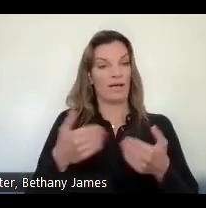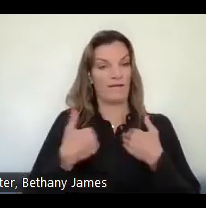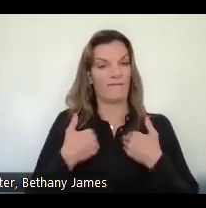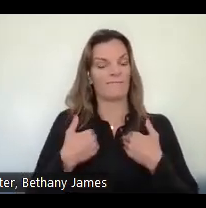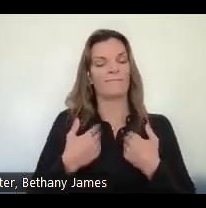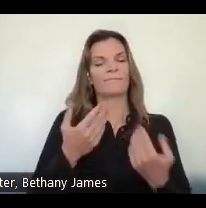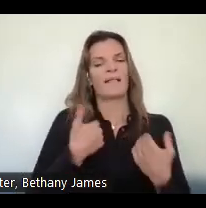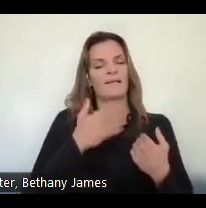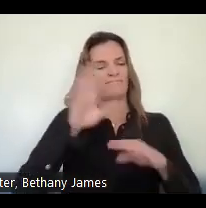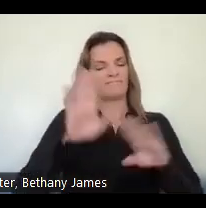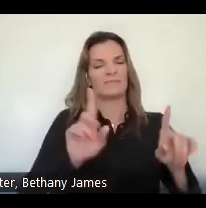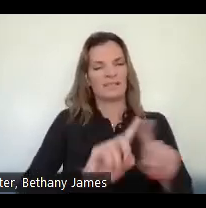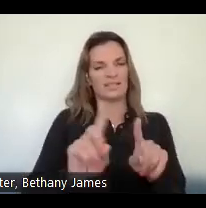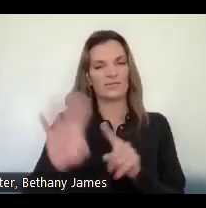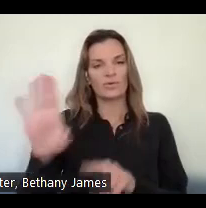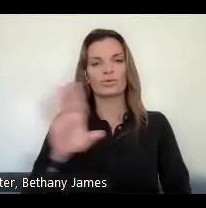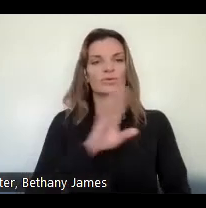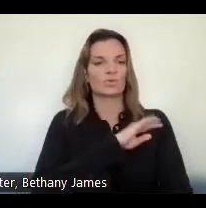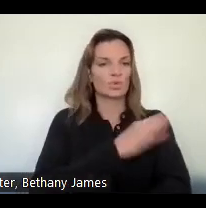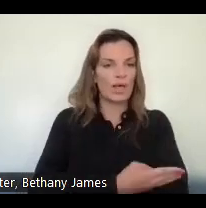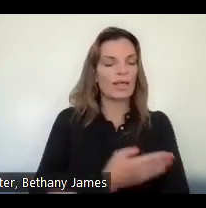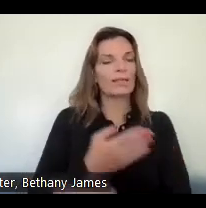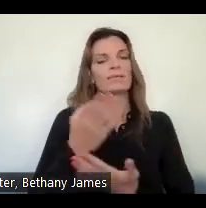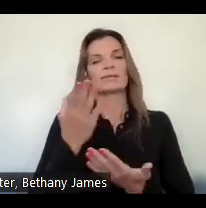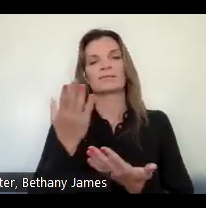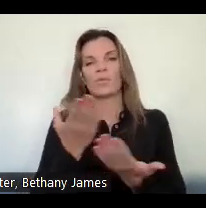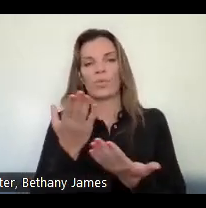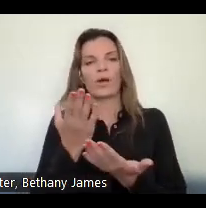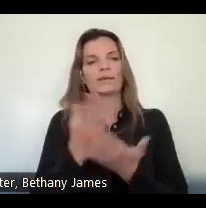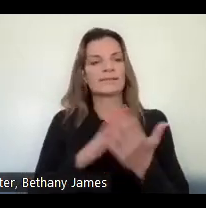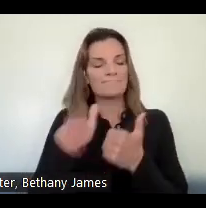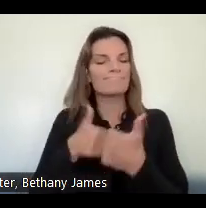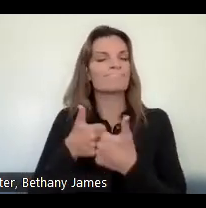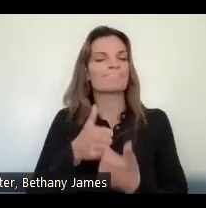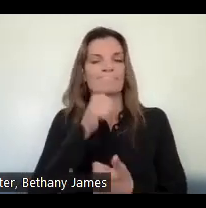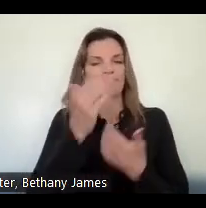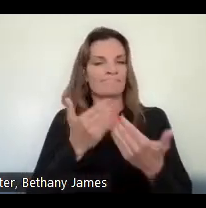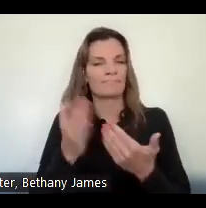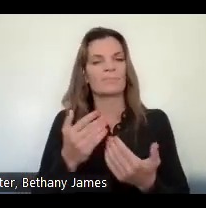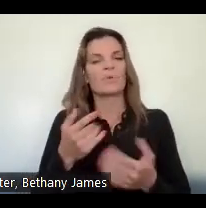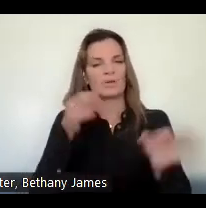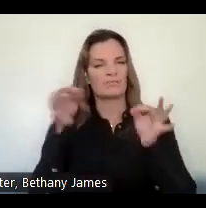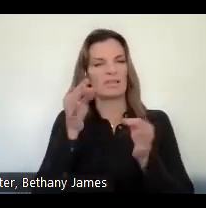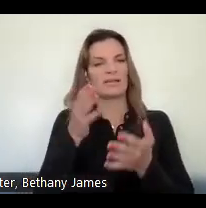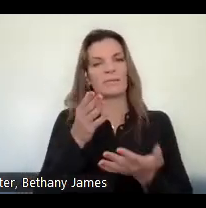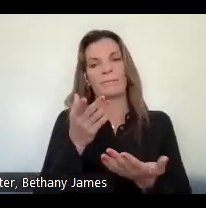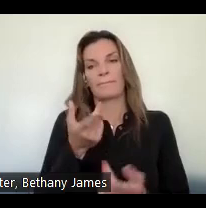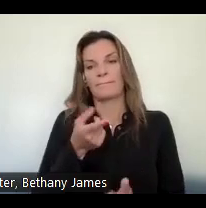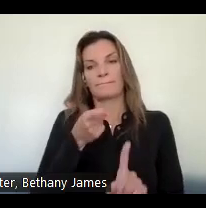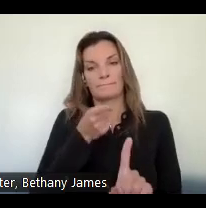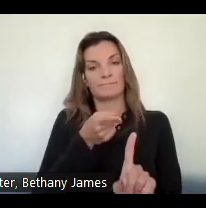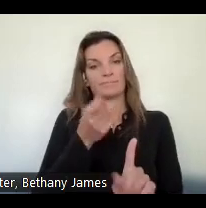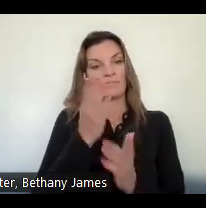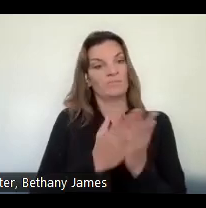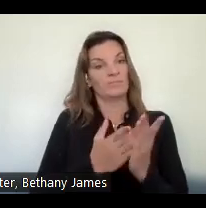of strengths, traits, and challenges, all in different areas. And an individual's specific traits can present themselves as assets in